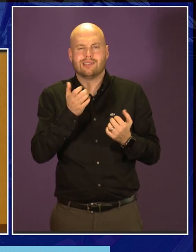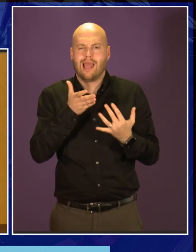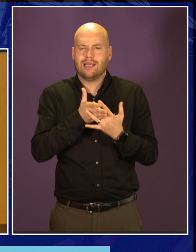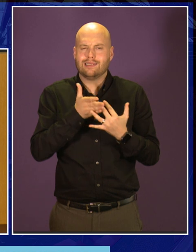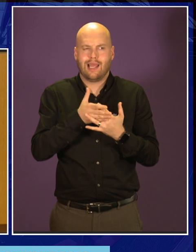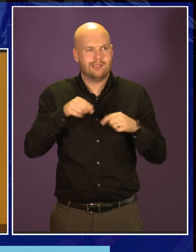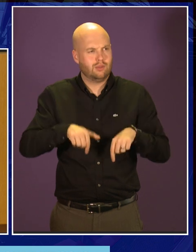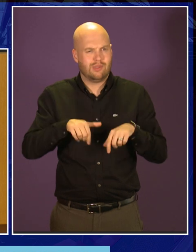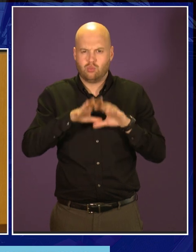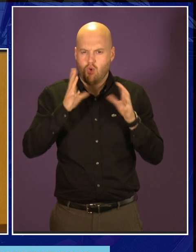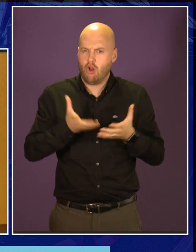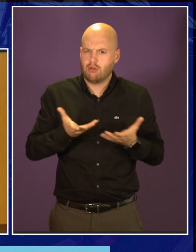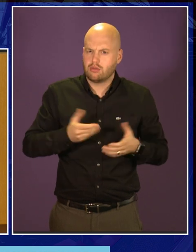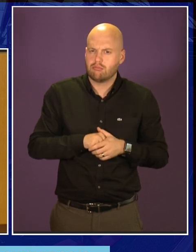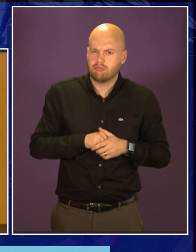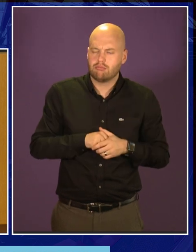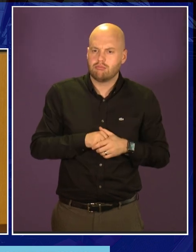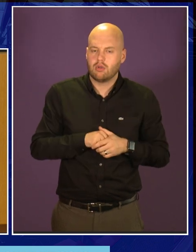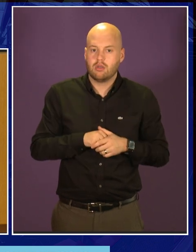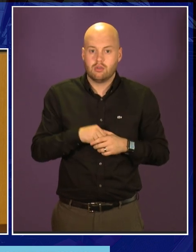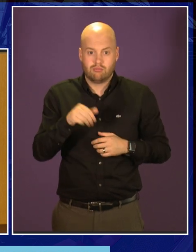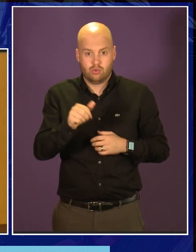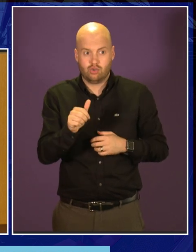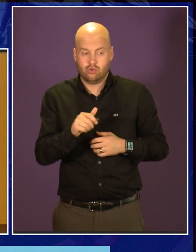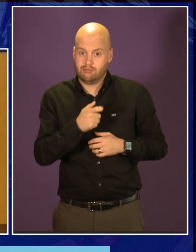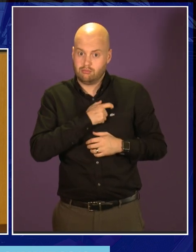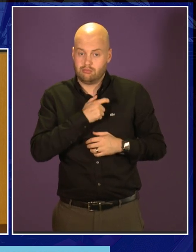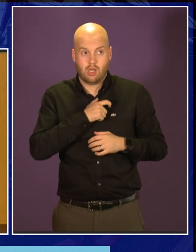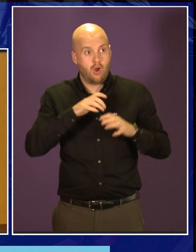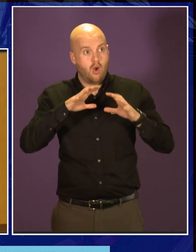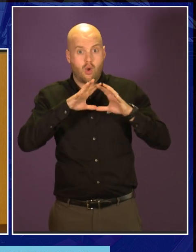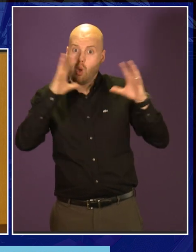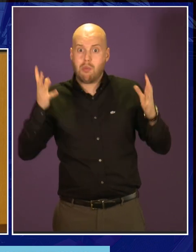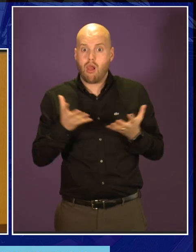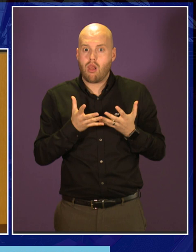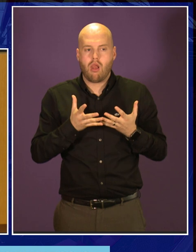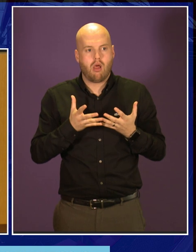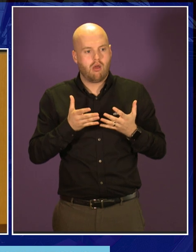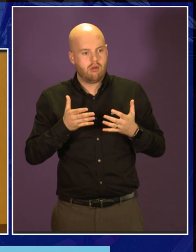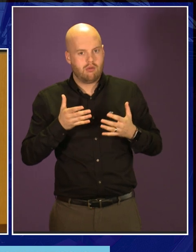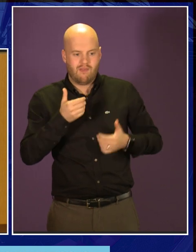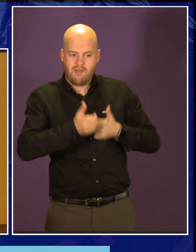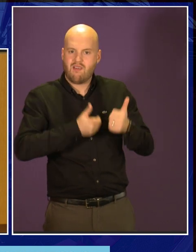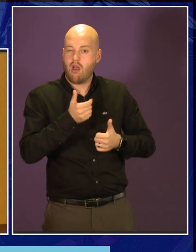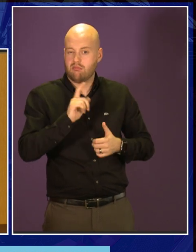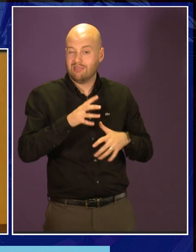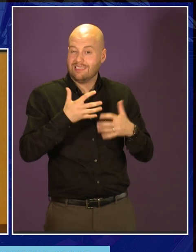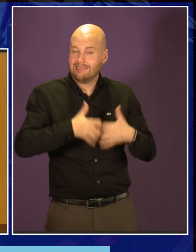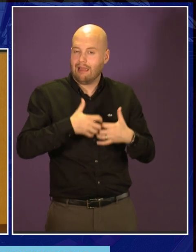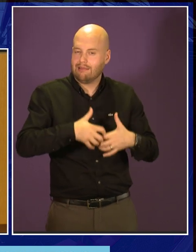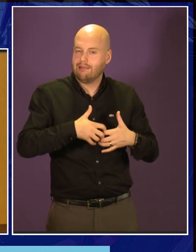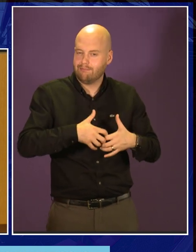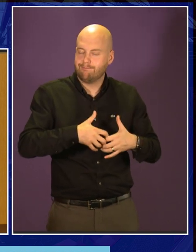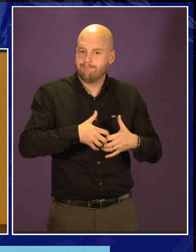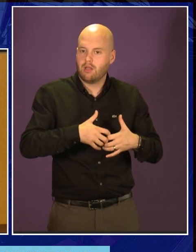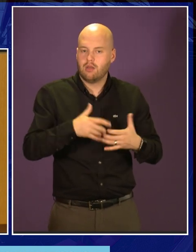interconnected world. The anxiety that a globally connected world favours large urban centres and tech-savvy populations